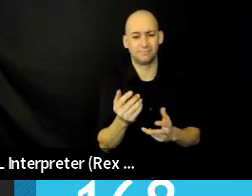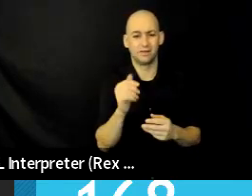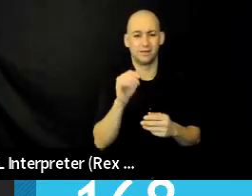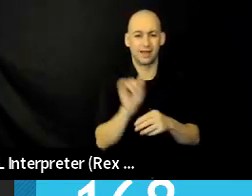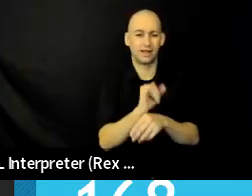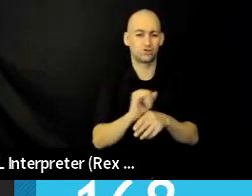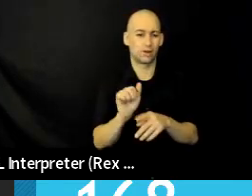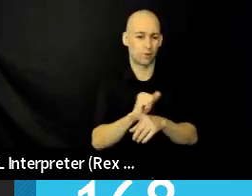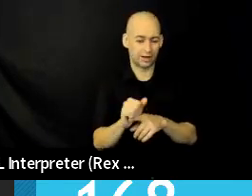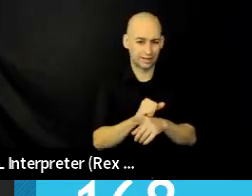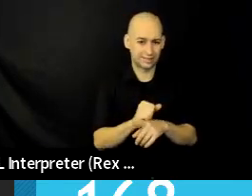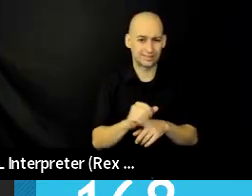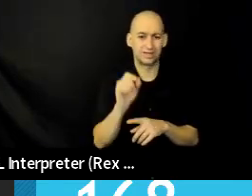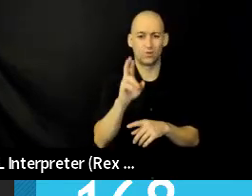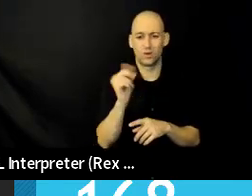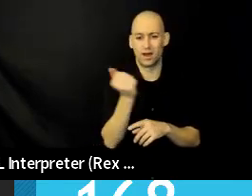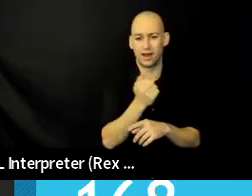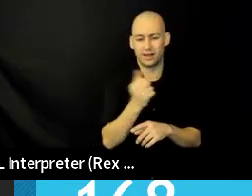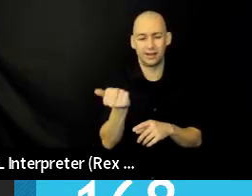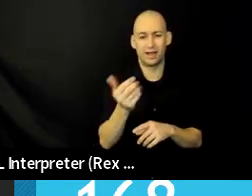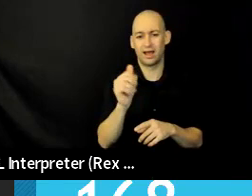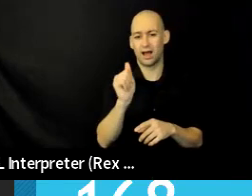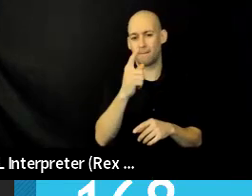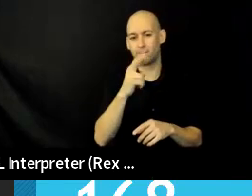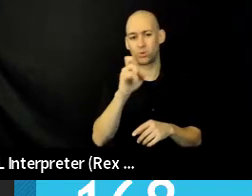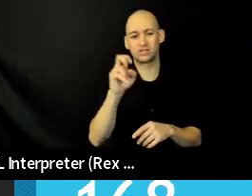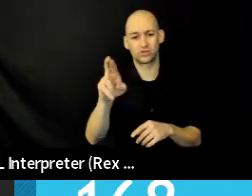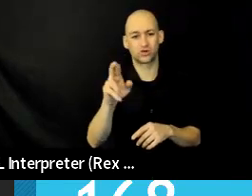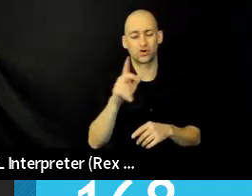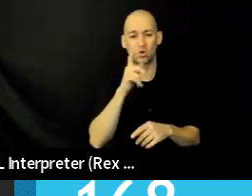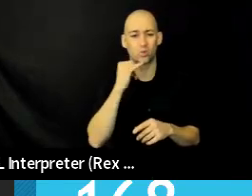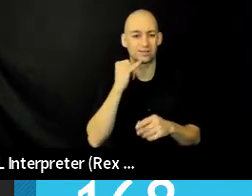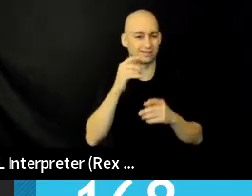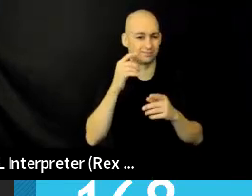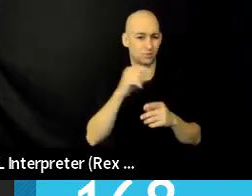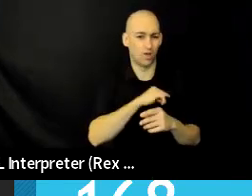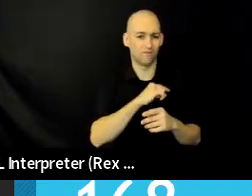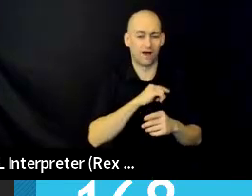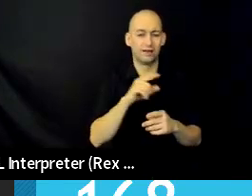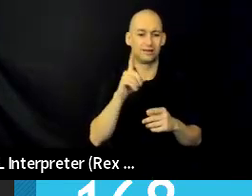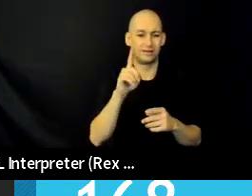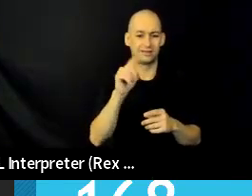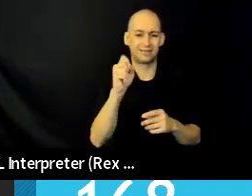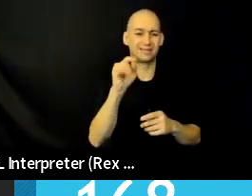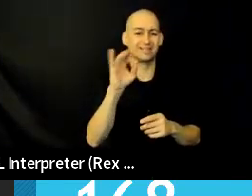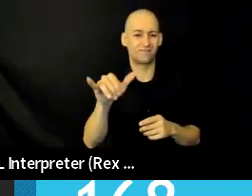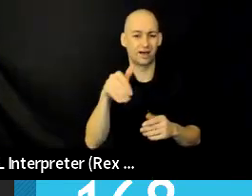would be qualified to testify at an eminent domain compensation trial, period.